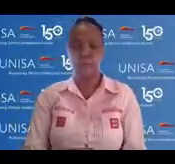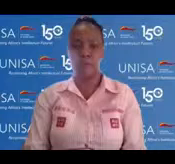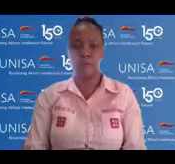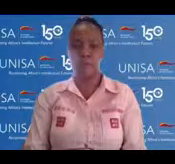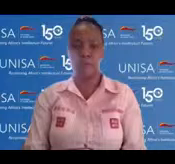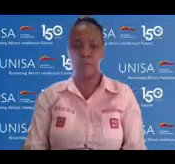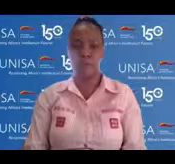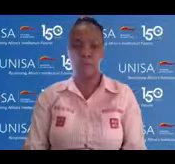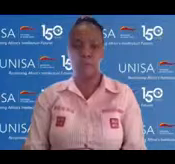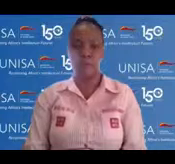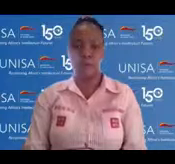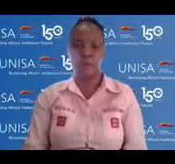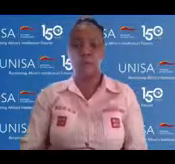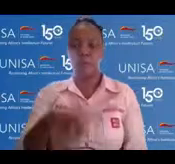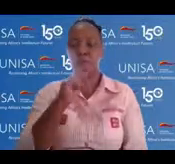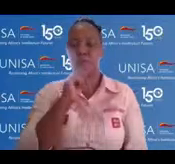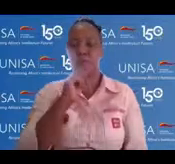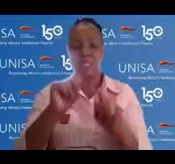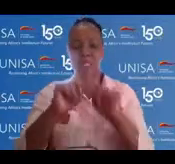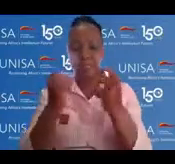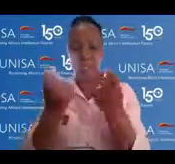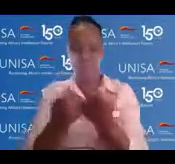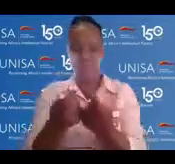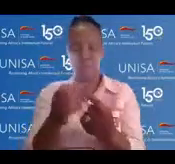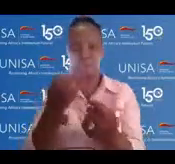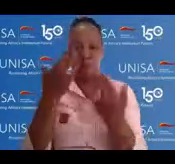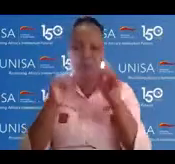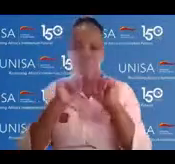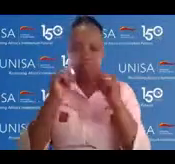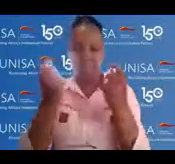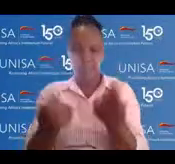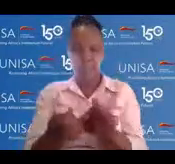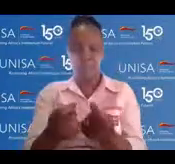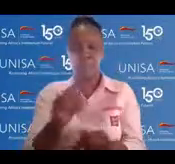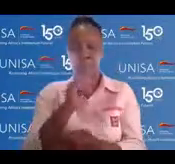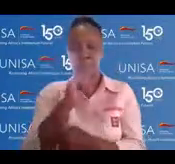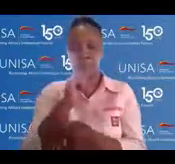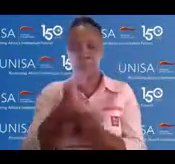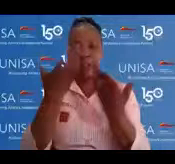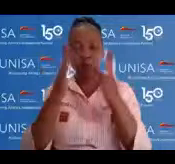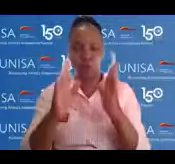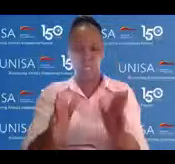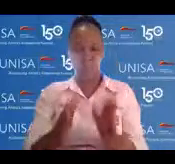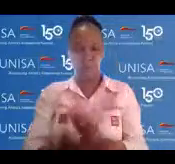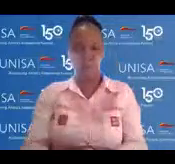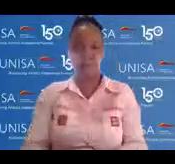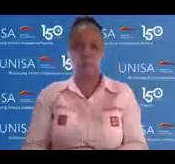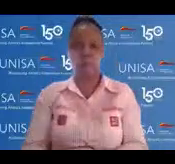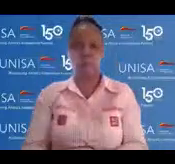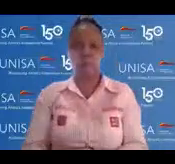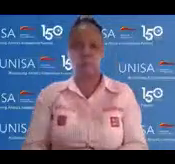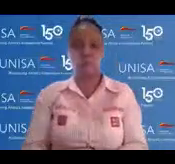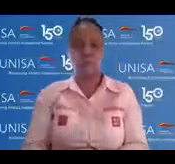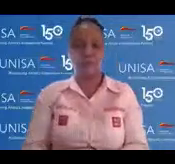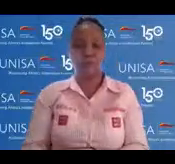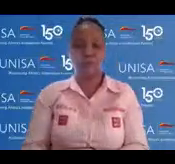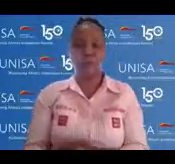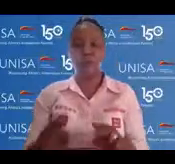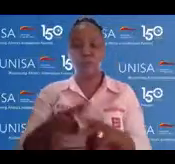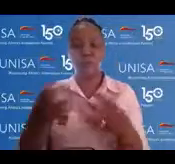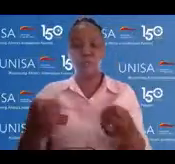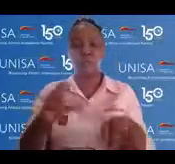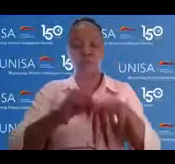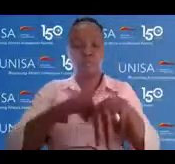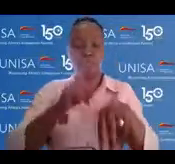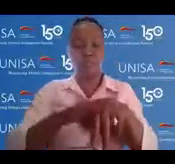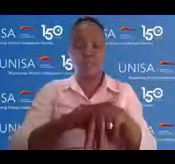Good morning, team. Good morning, team. And good morning, students. Without any waste of time, let me start by